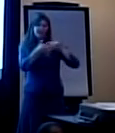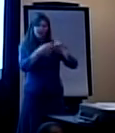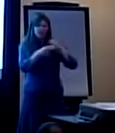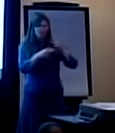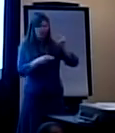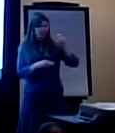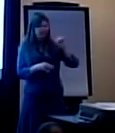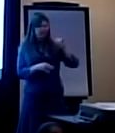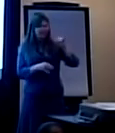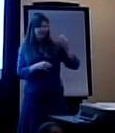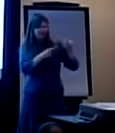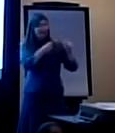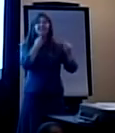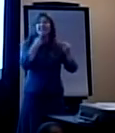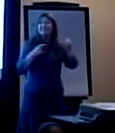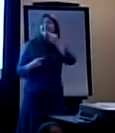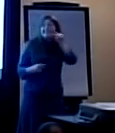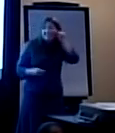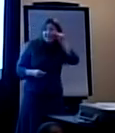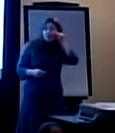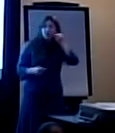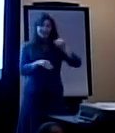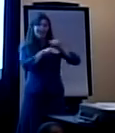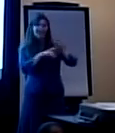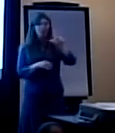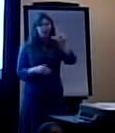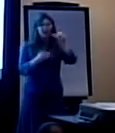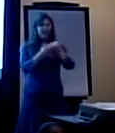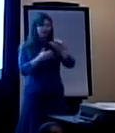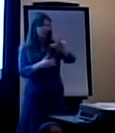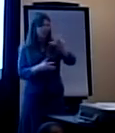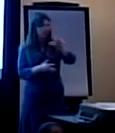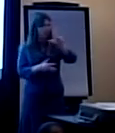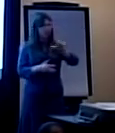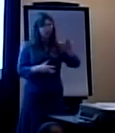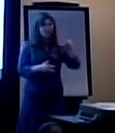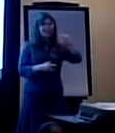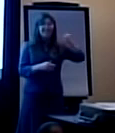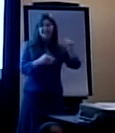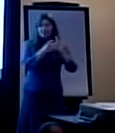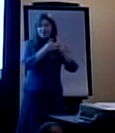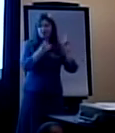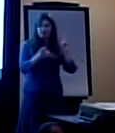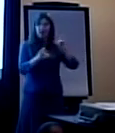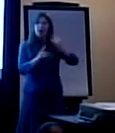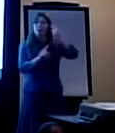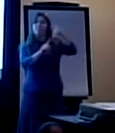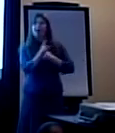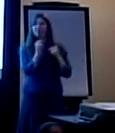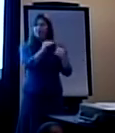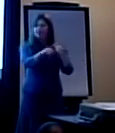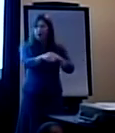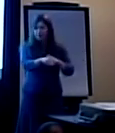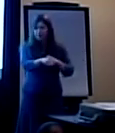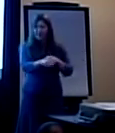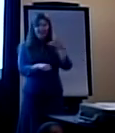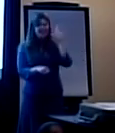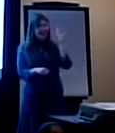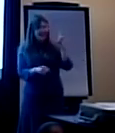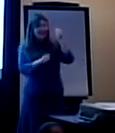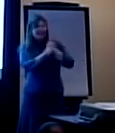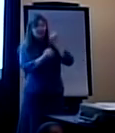teenagers send 3,000 or 3,300 texts per month. Send and then receive. That's 8 per